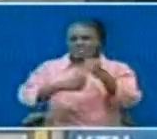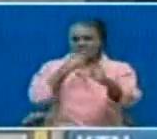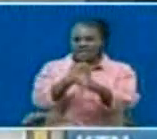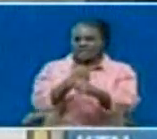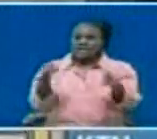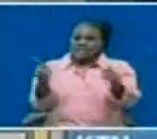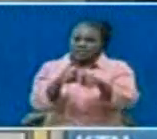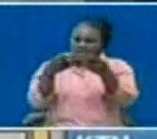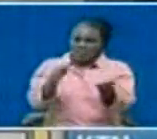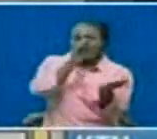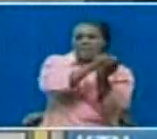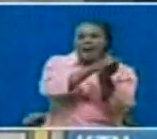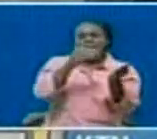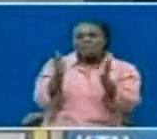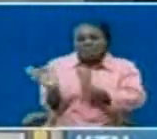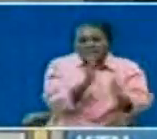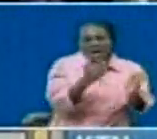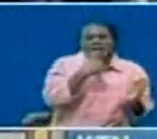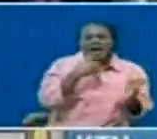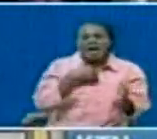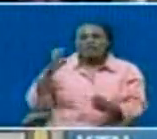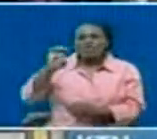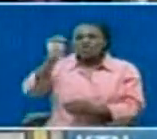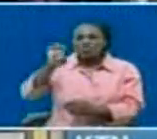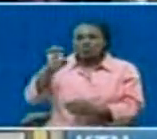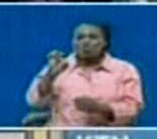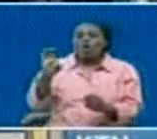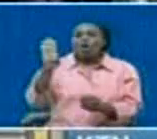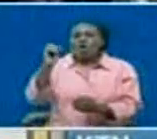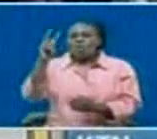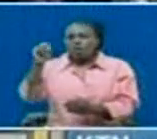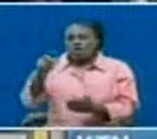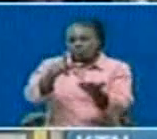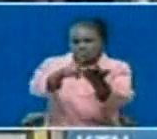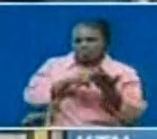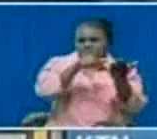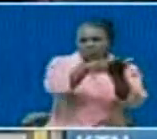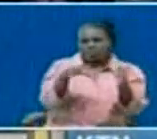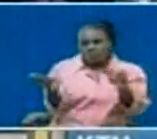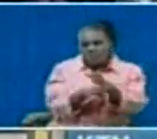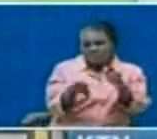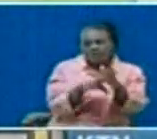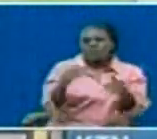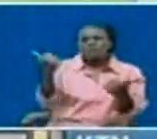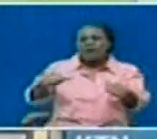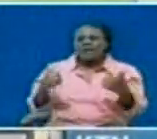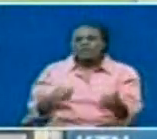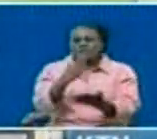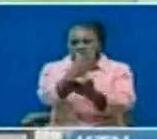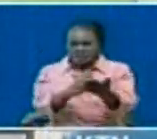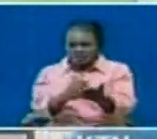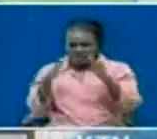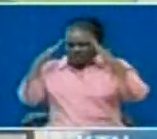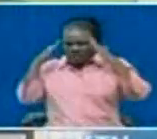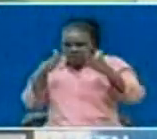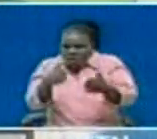the meantime, the bank says it plans to issue a Eurobond to raise funds that will be used for onward lending to the underdeveloped mortgage sector. We are very keen to take the